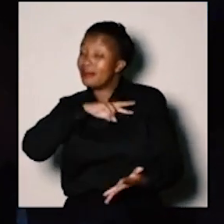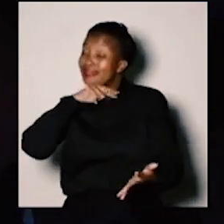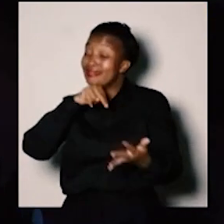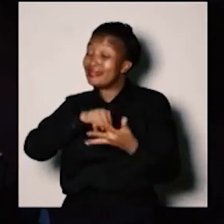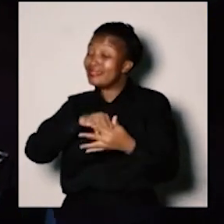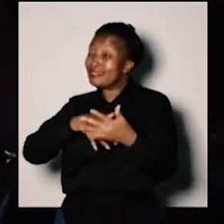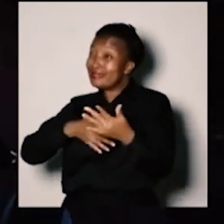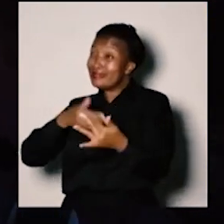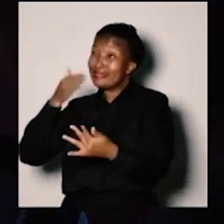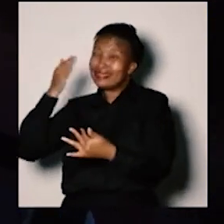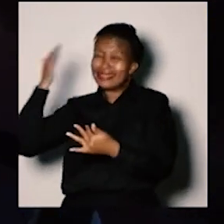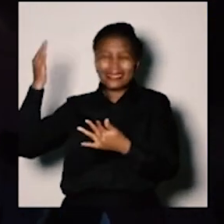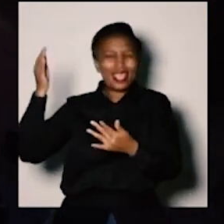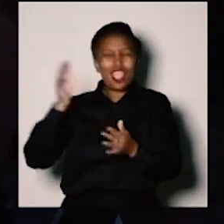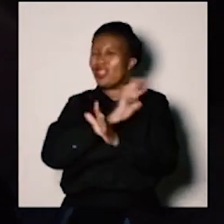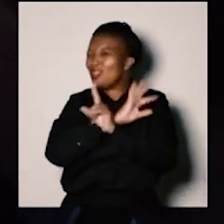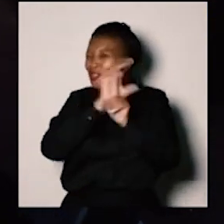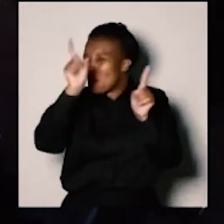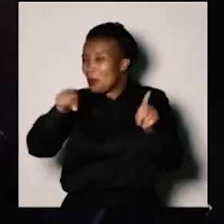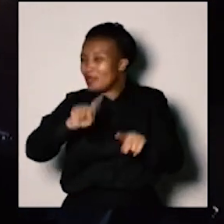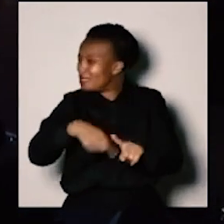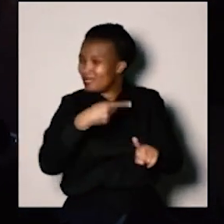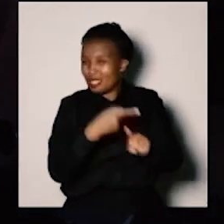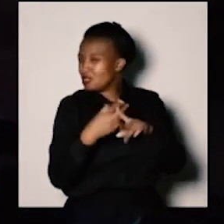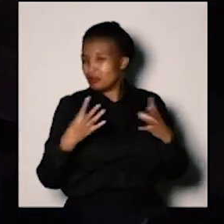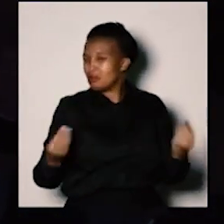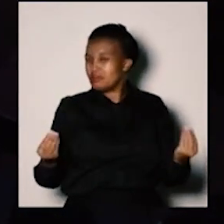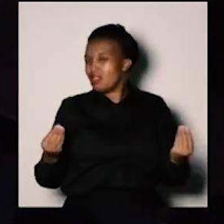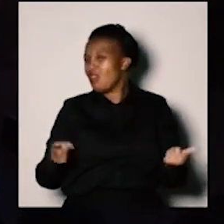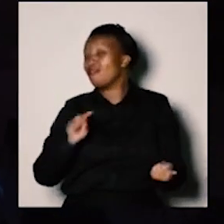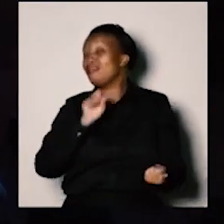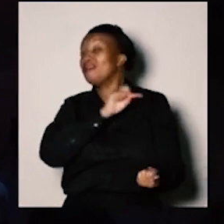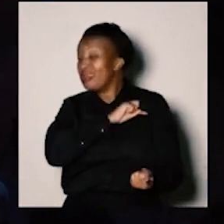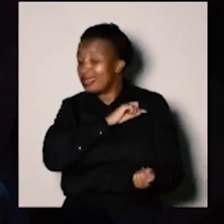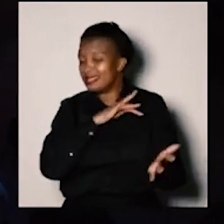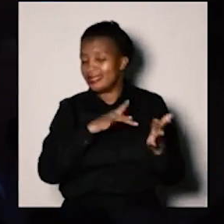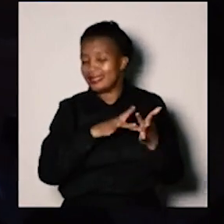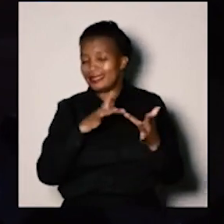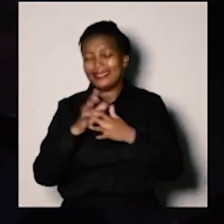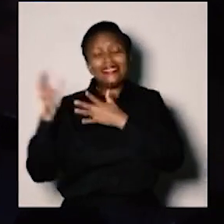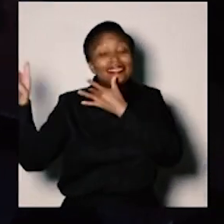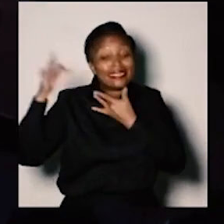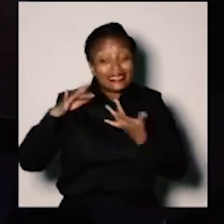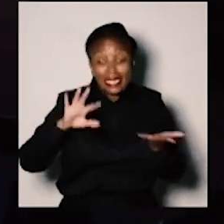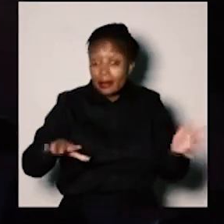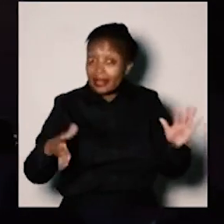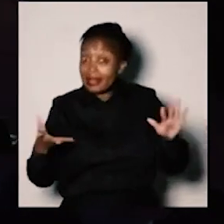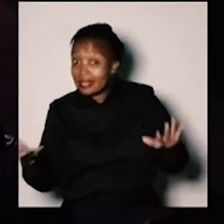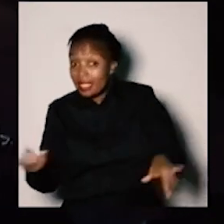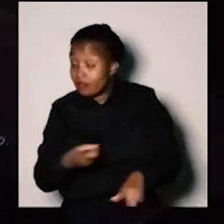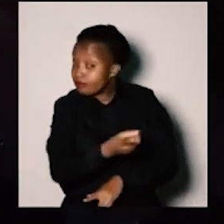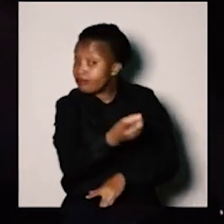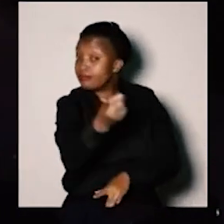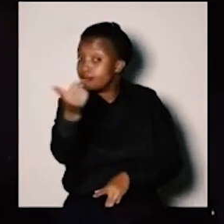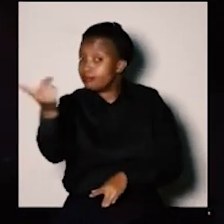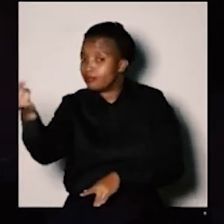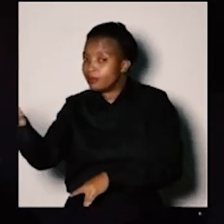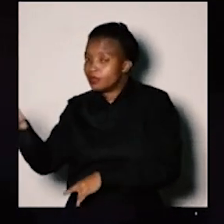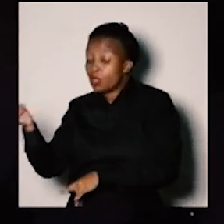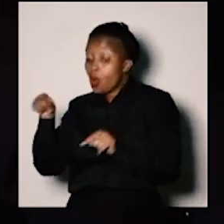God, nobody will have an excuse. Because Jesus came and died for all. Now, I want to ask